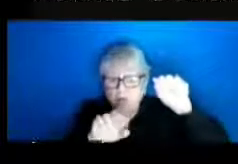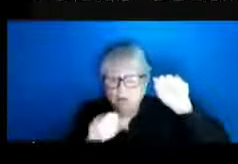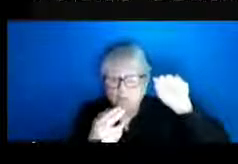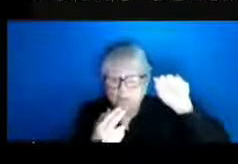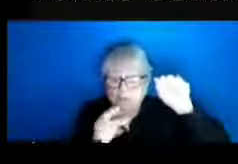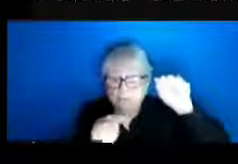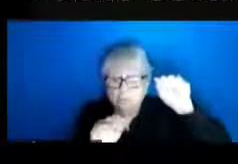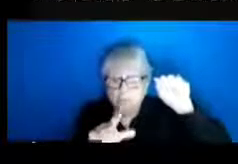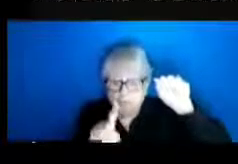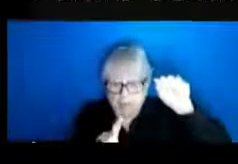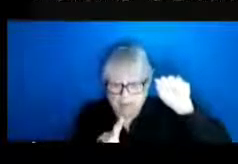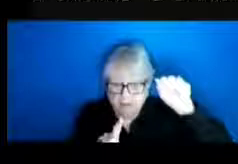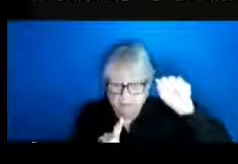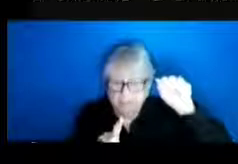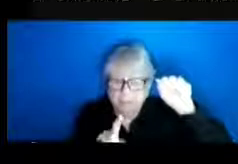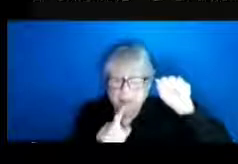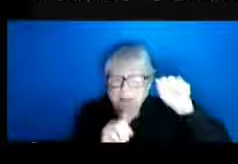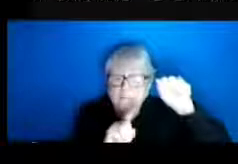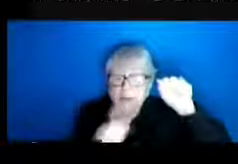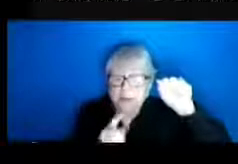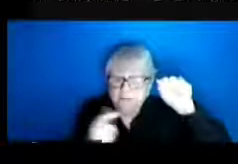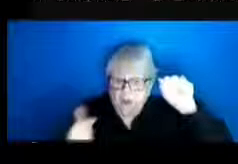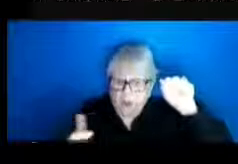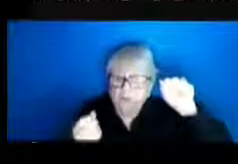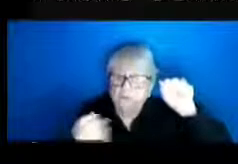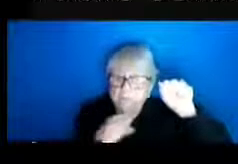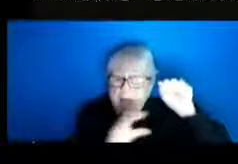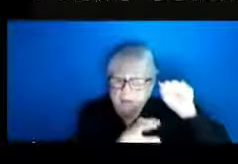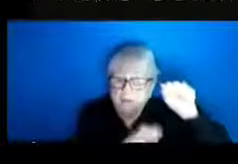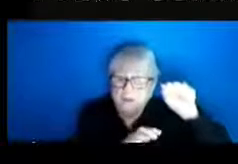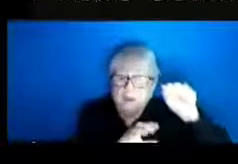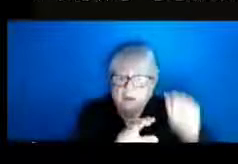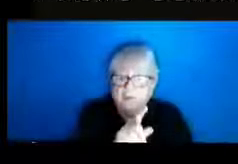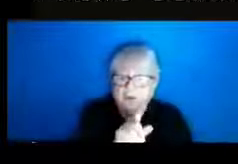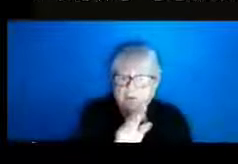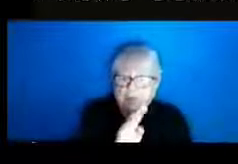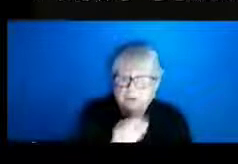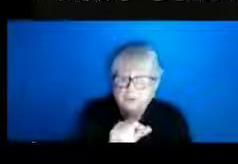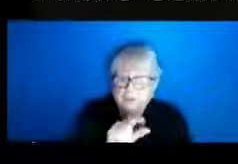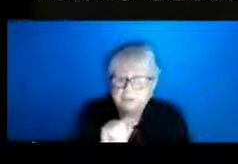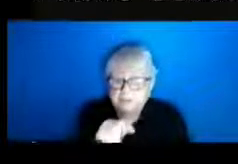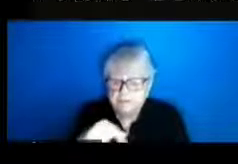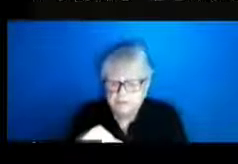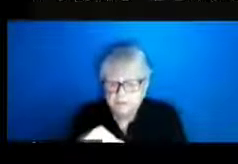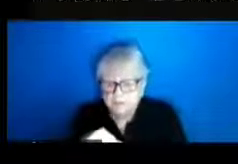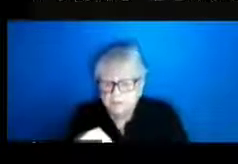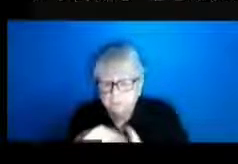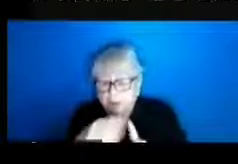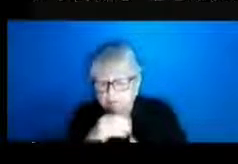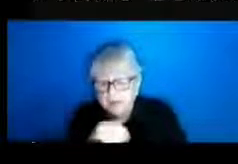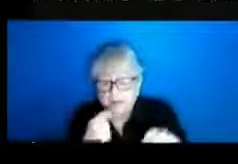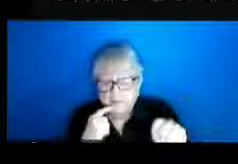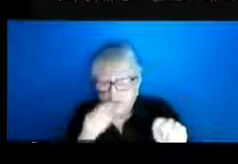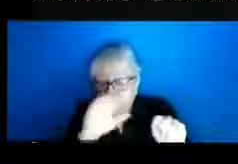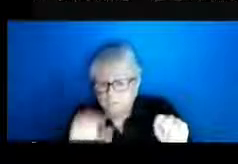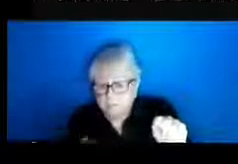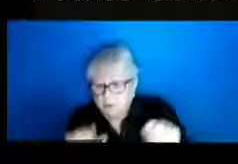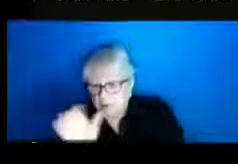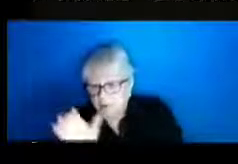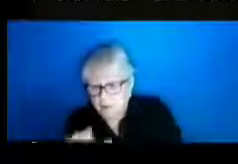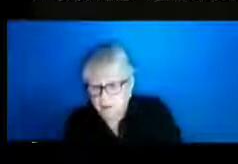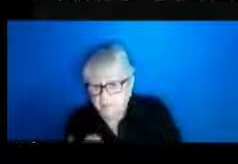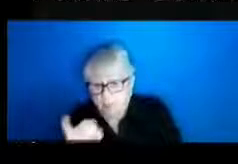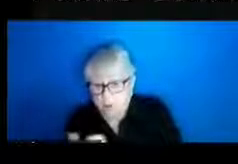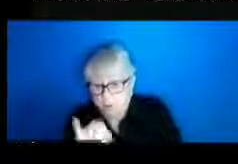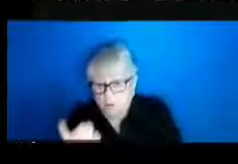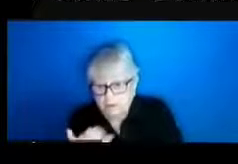see in the original heat map, but there is a large concentration of LGBTQ plus folks here that extends, of course, through that Berkeley and then Oakland suburbs,